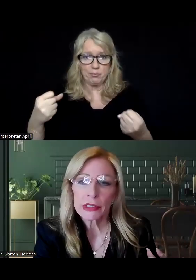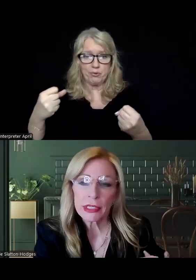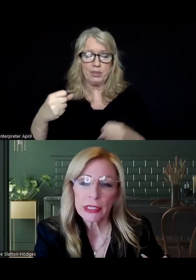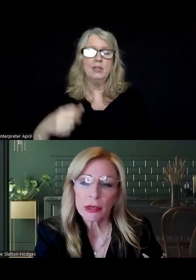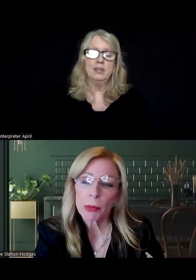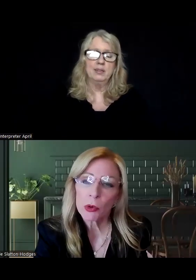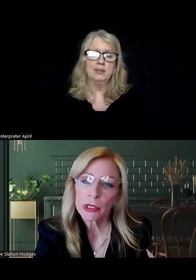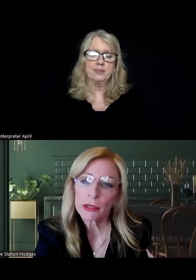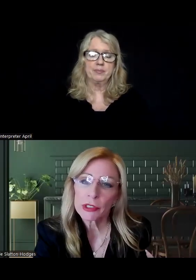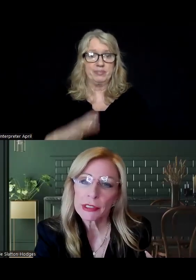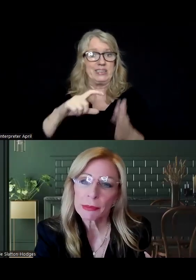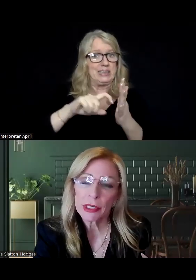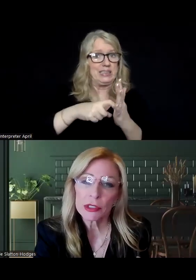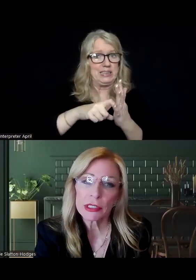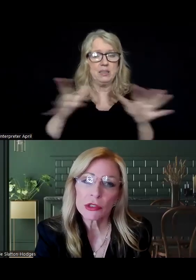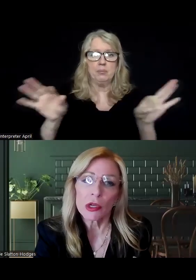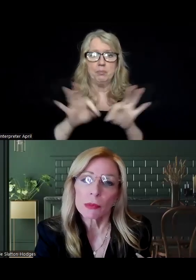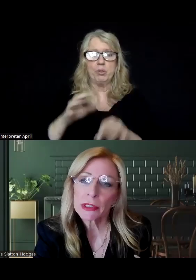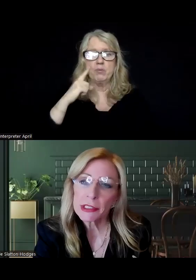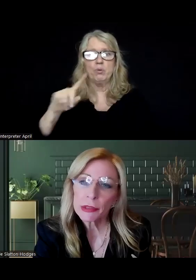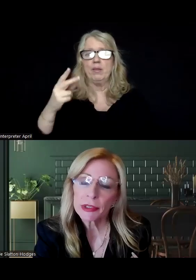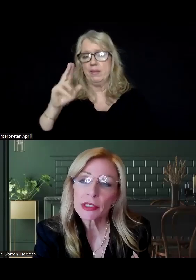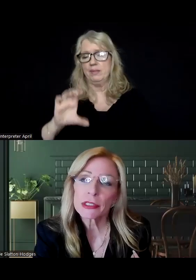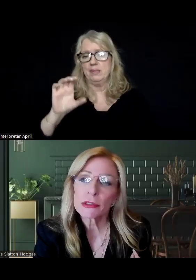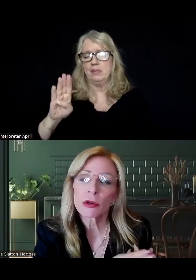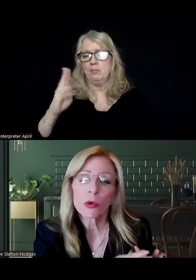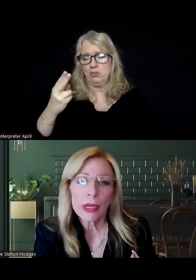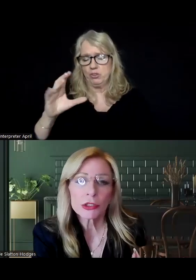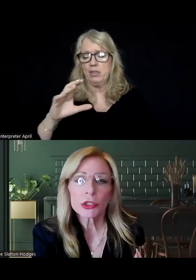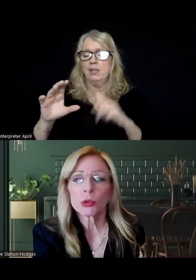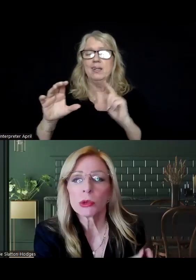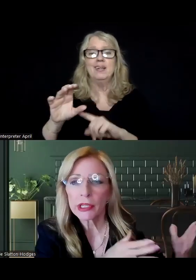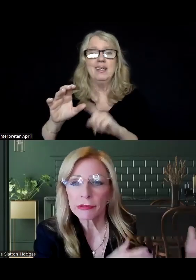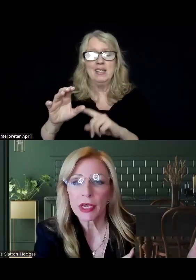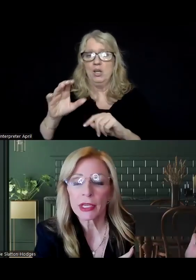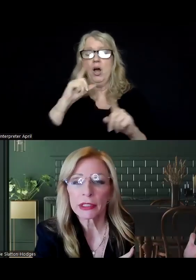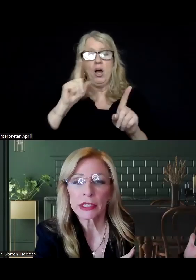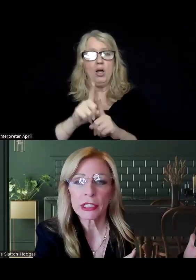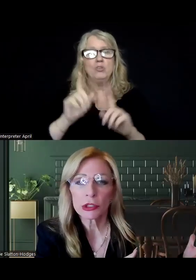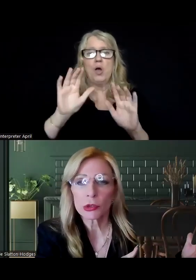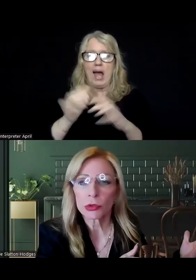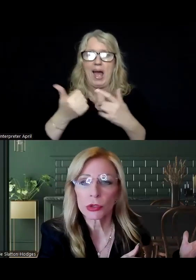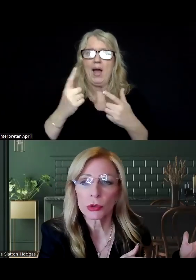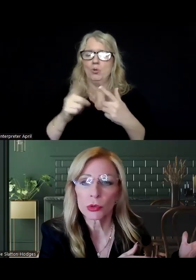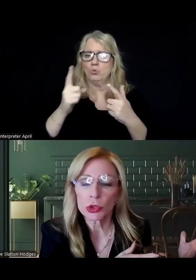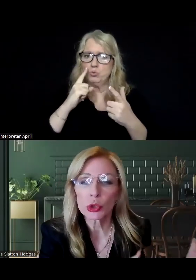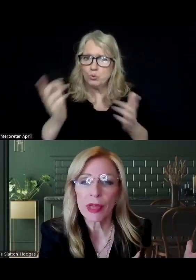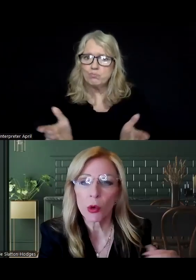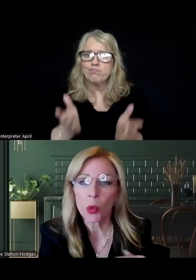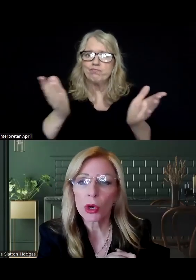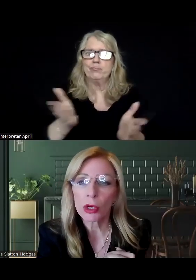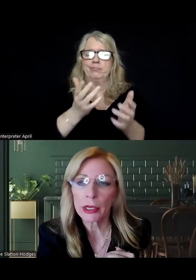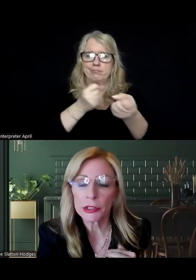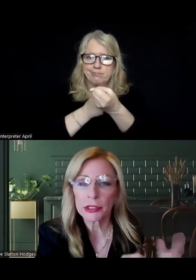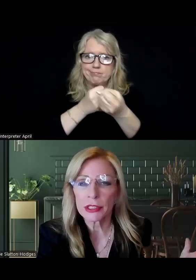only is a key component of CCBHCs, but CCBHCs are a way to lift and continue to do